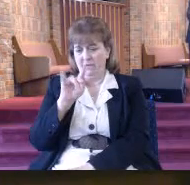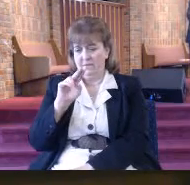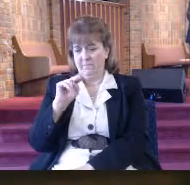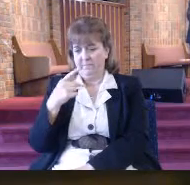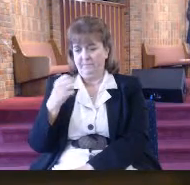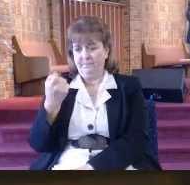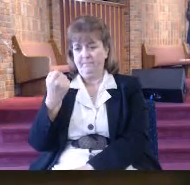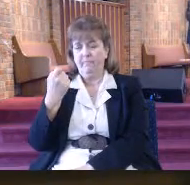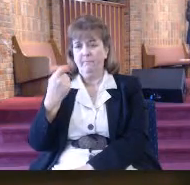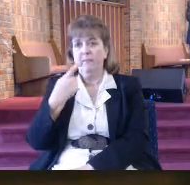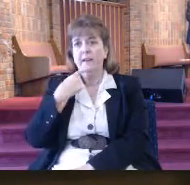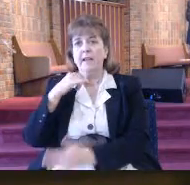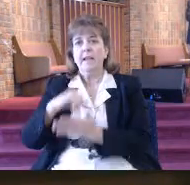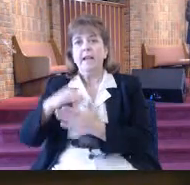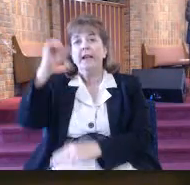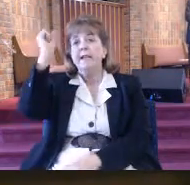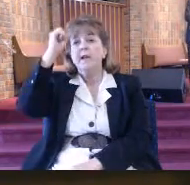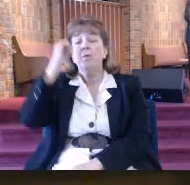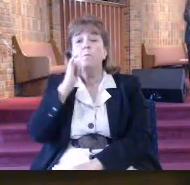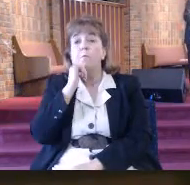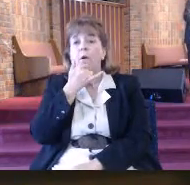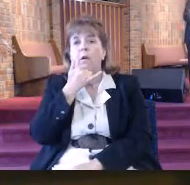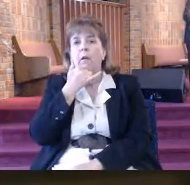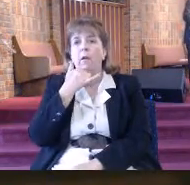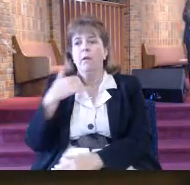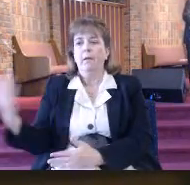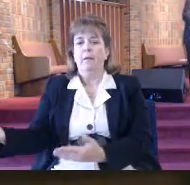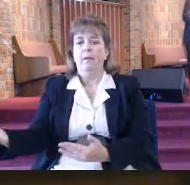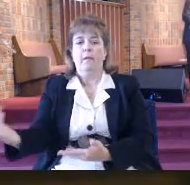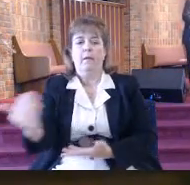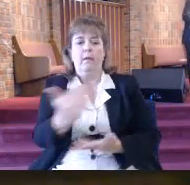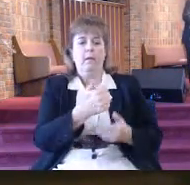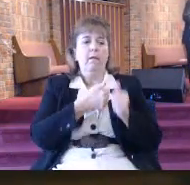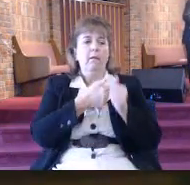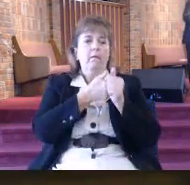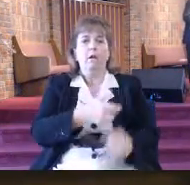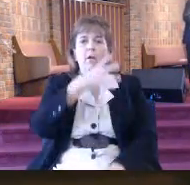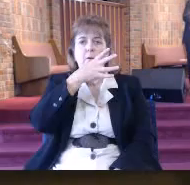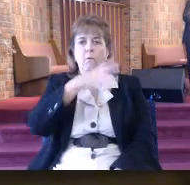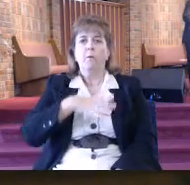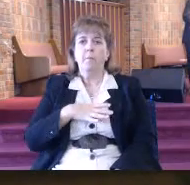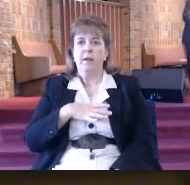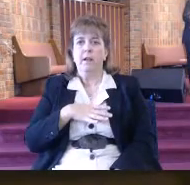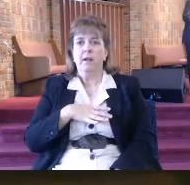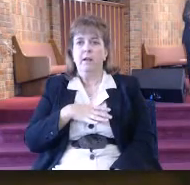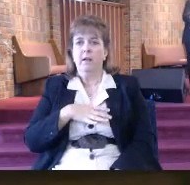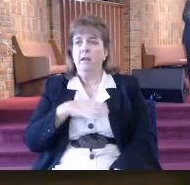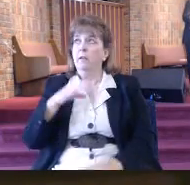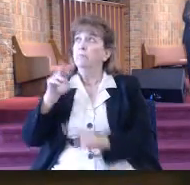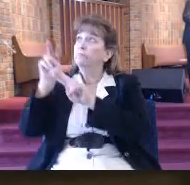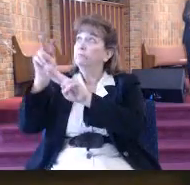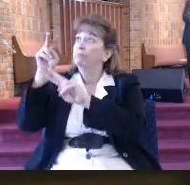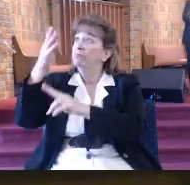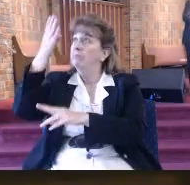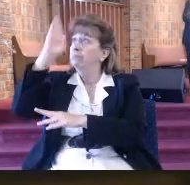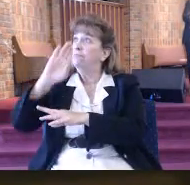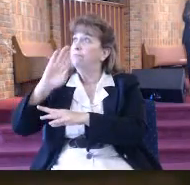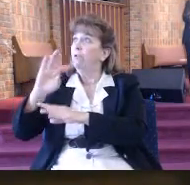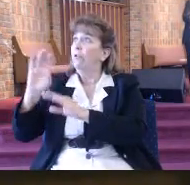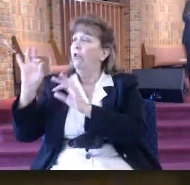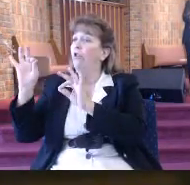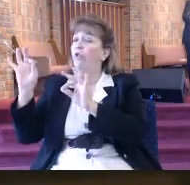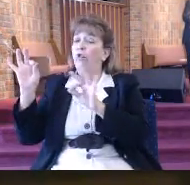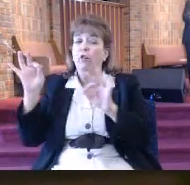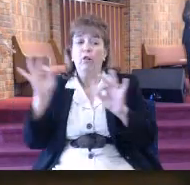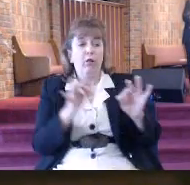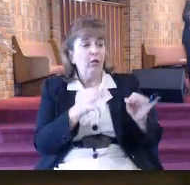that Solomon allowed women to turn his heart away from God, and that was his condemnation.